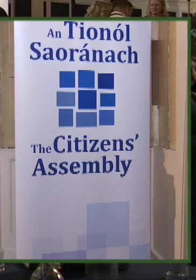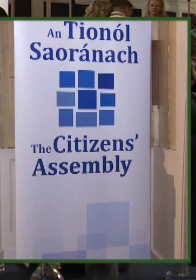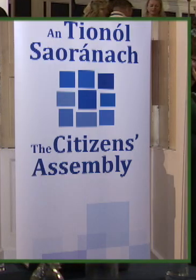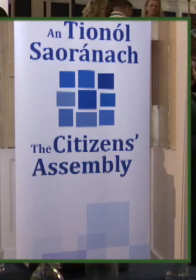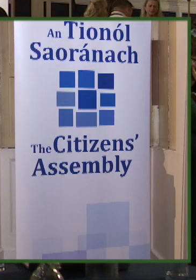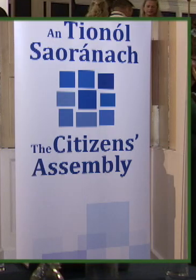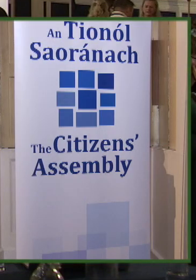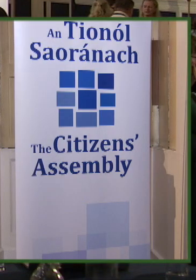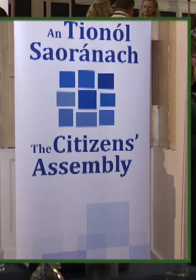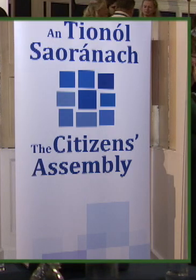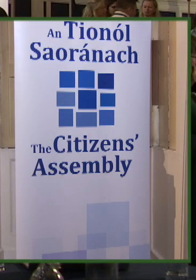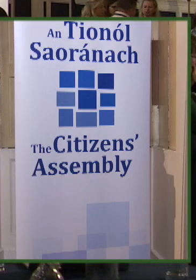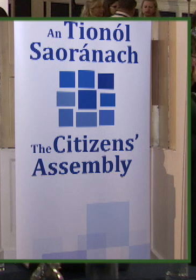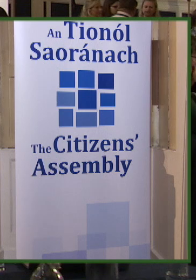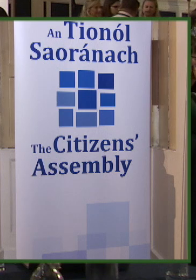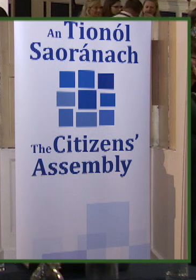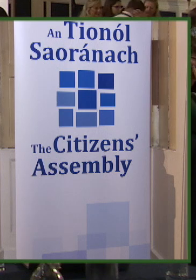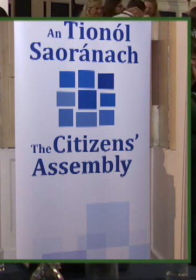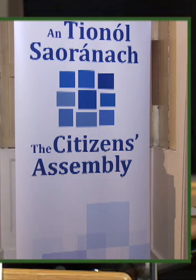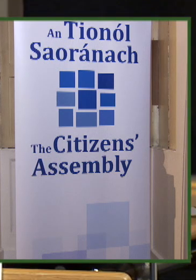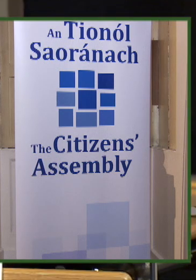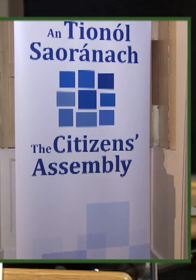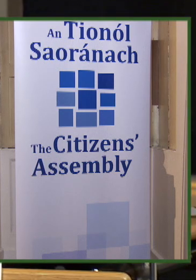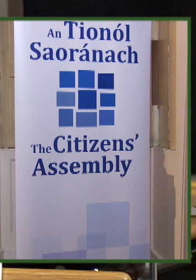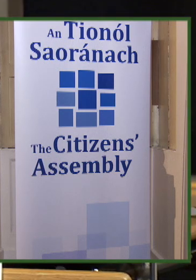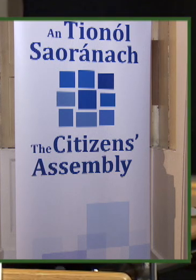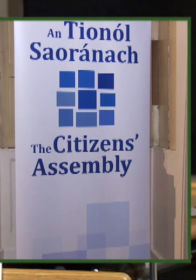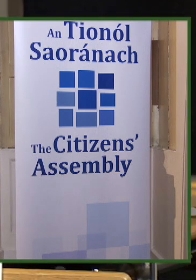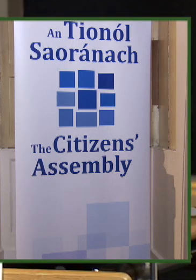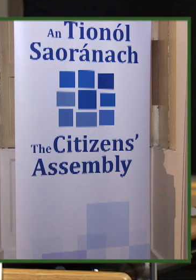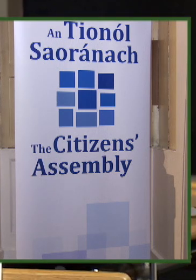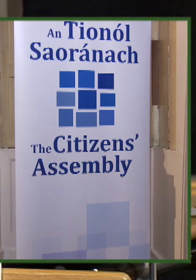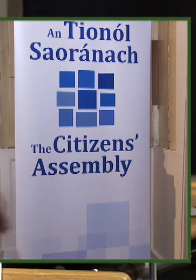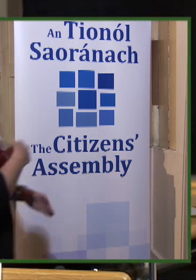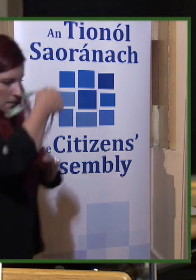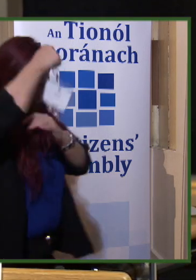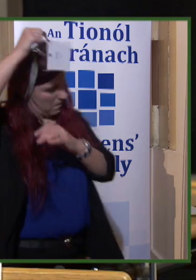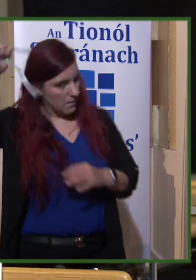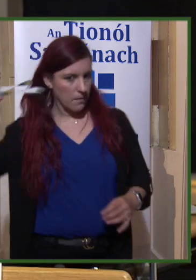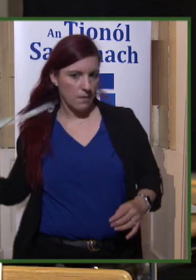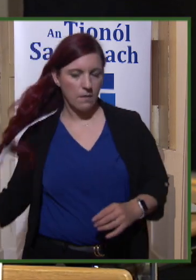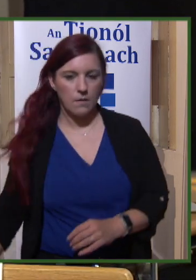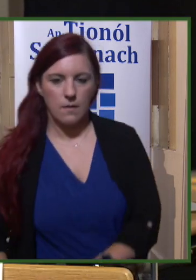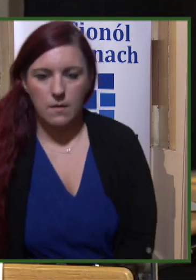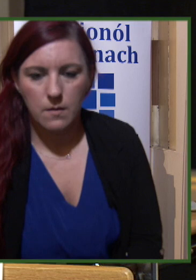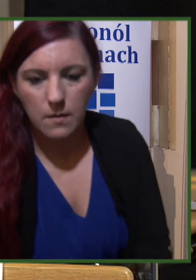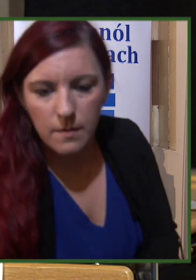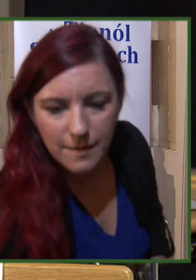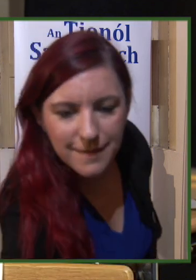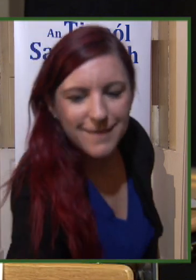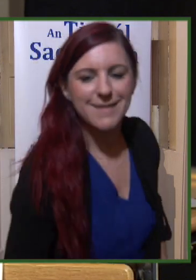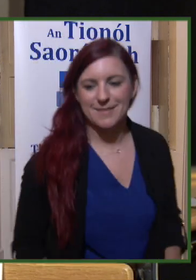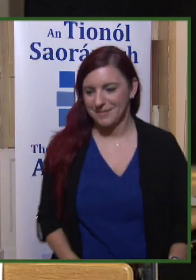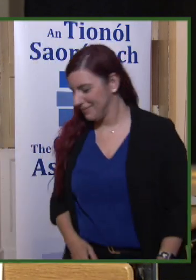Good morning and welcome back to that magnificent St. Patrick's Hall in Dublin Castle. Welcome to those